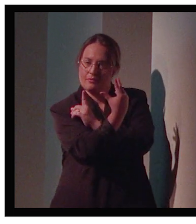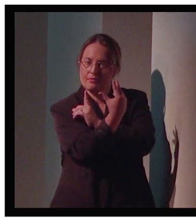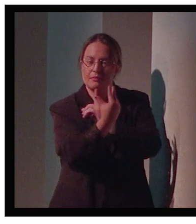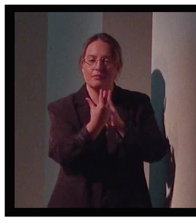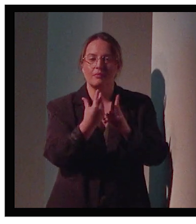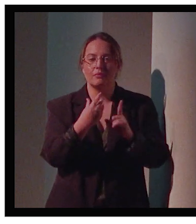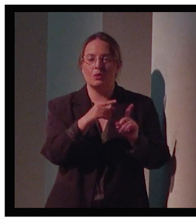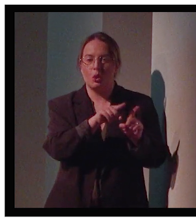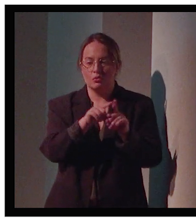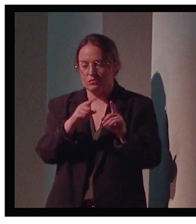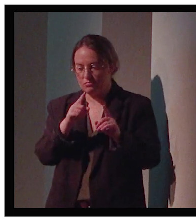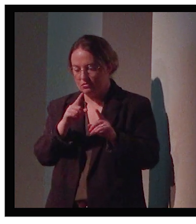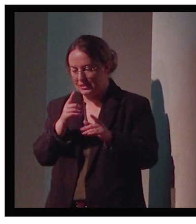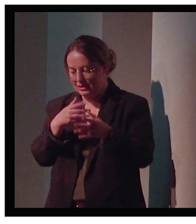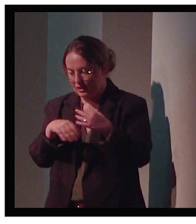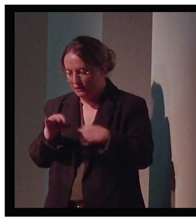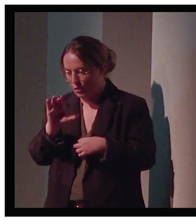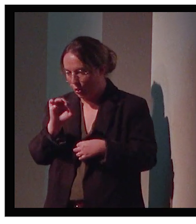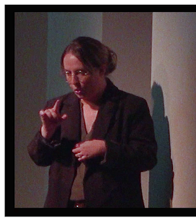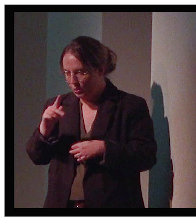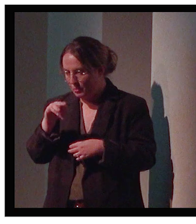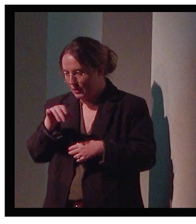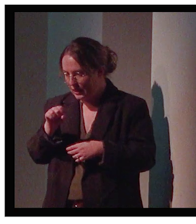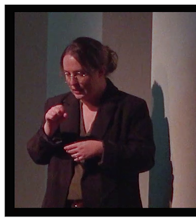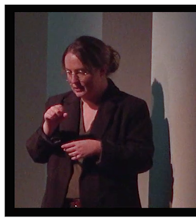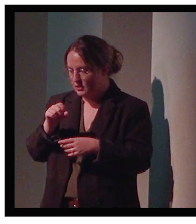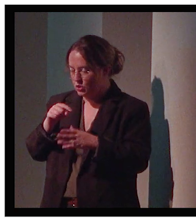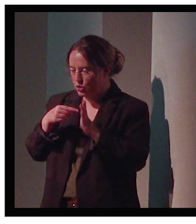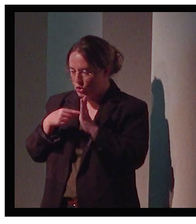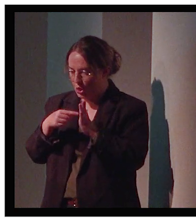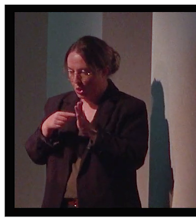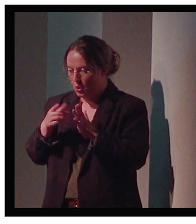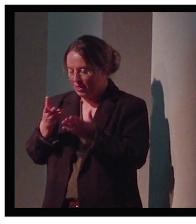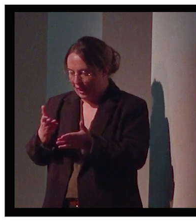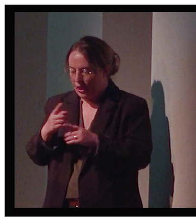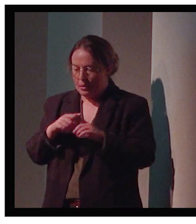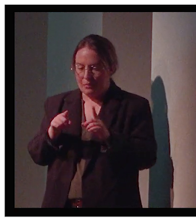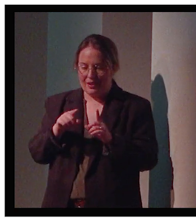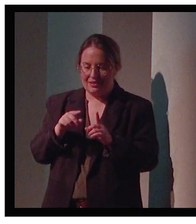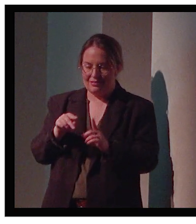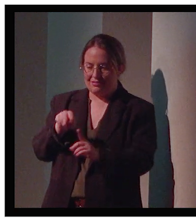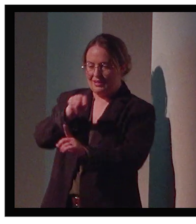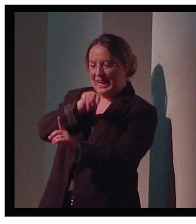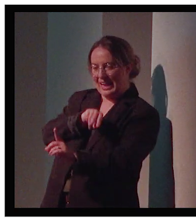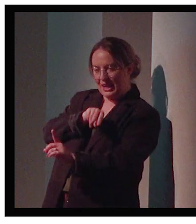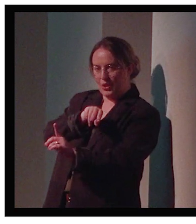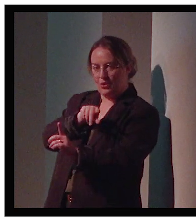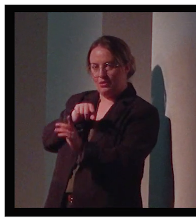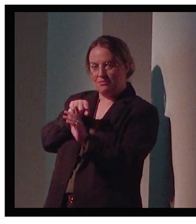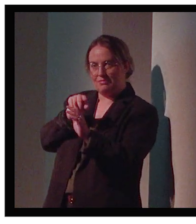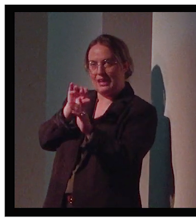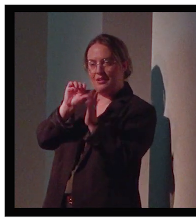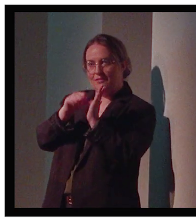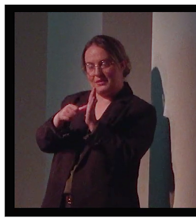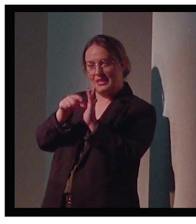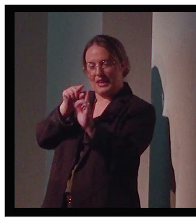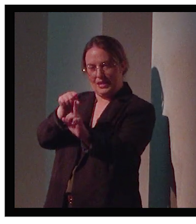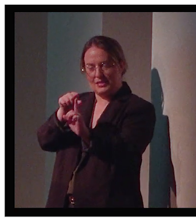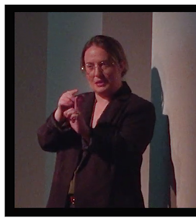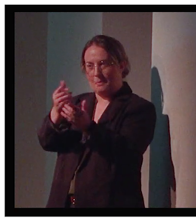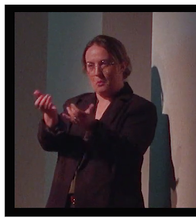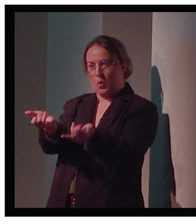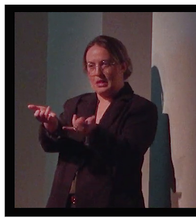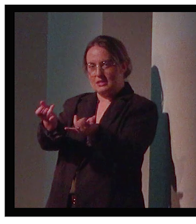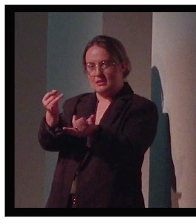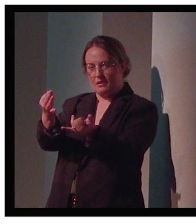coal pits, and instead selected an angle that intensifies the timeless presence of the church and the bell tower. And